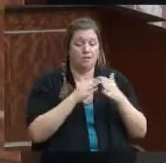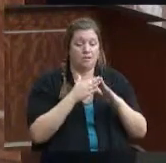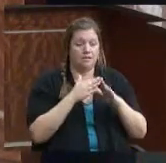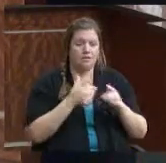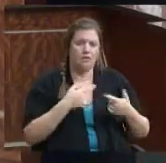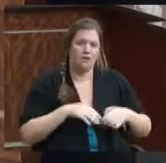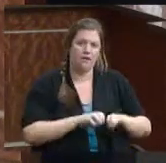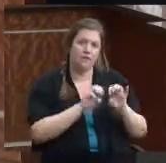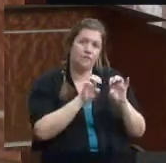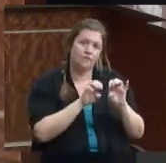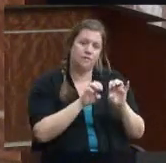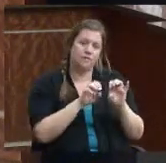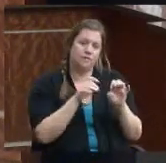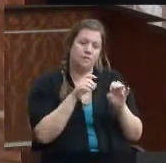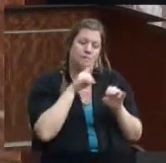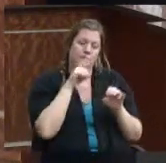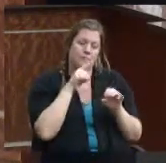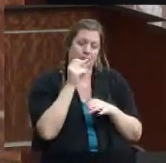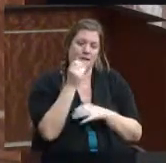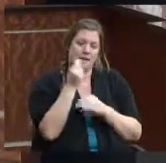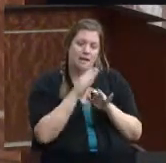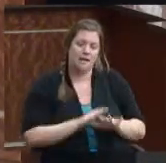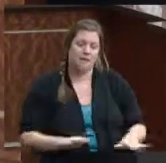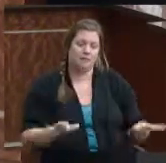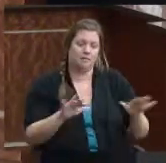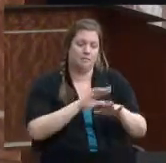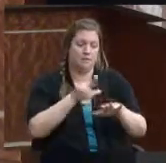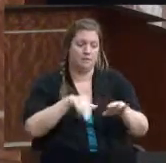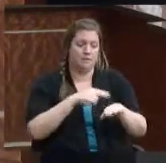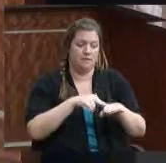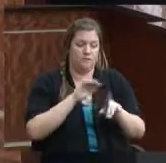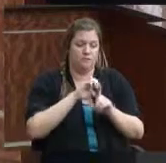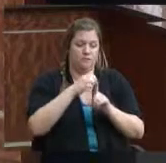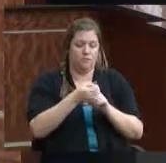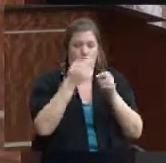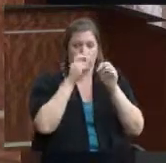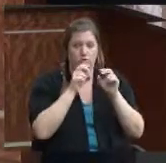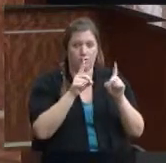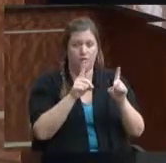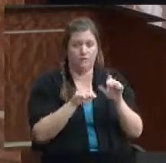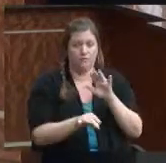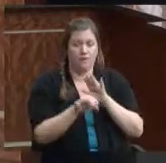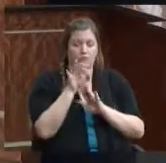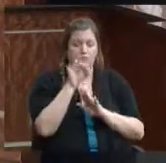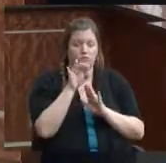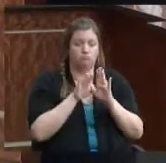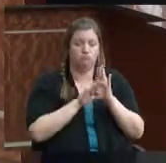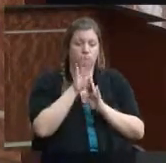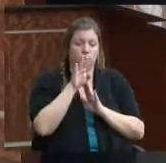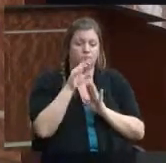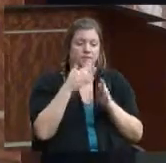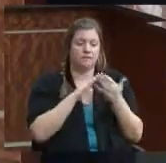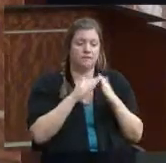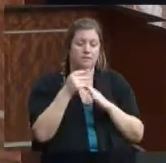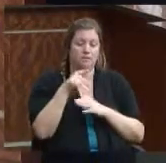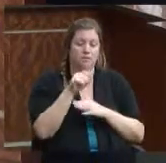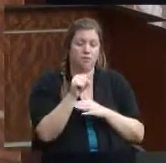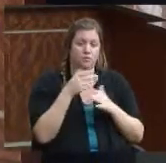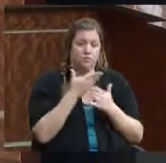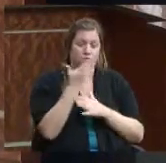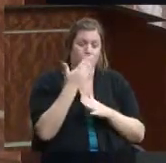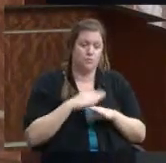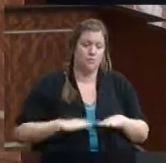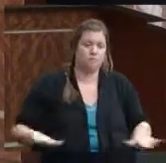volunteer effort for public lands and is coordinated by the National Environmental Education Foundation. City park systems throughout the